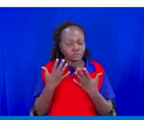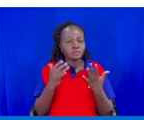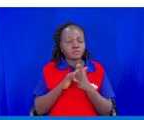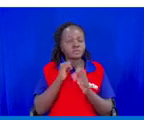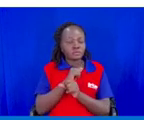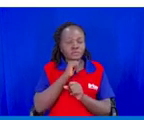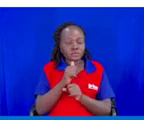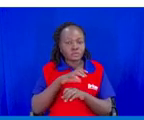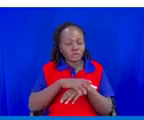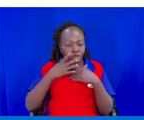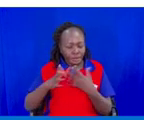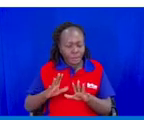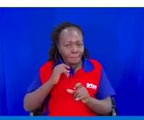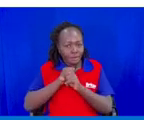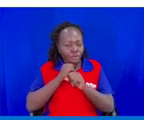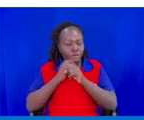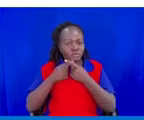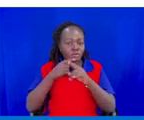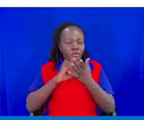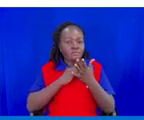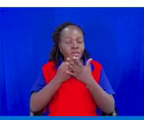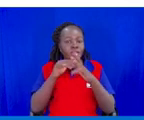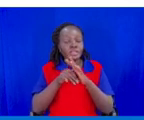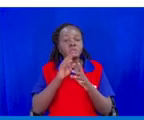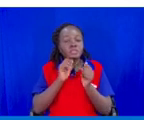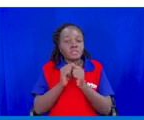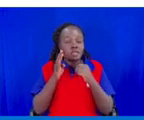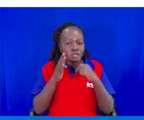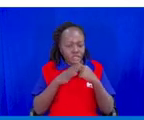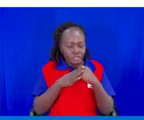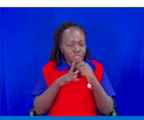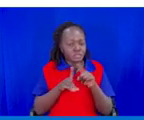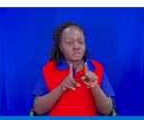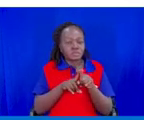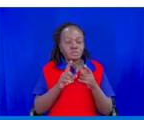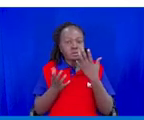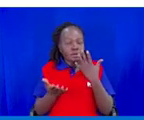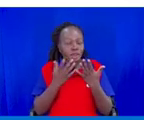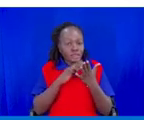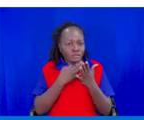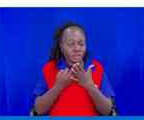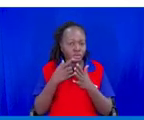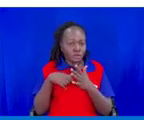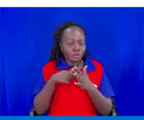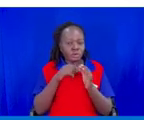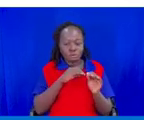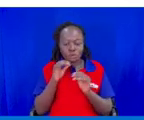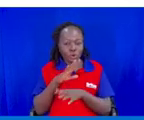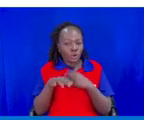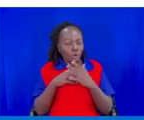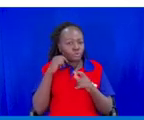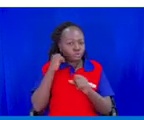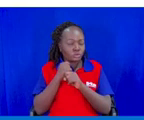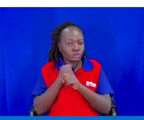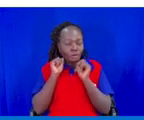away performance from the fund in 2019. Similar to the balanced fund, we're putting all the efforts